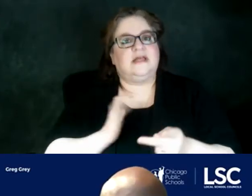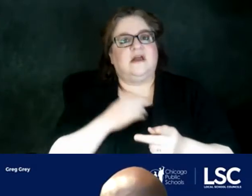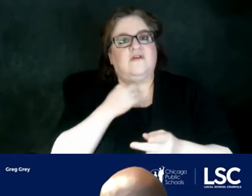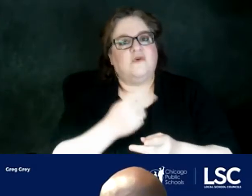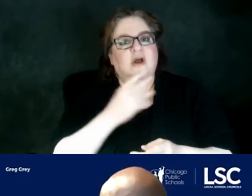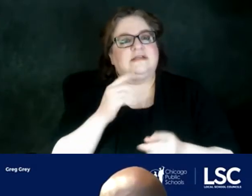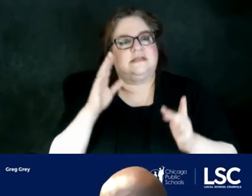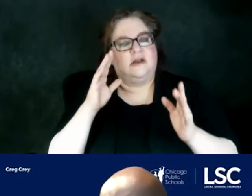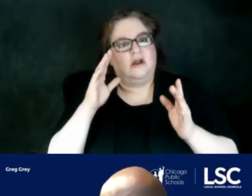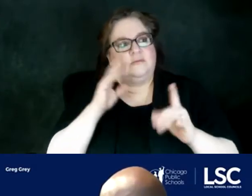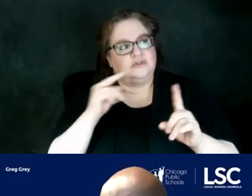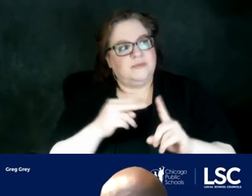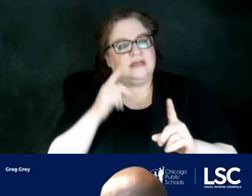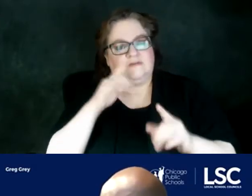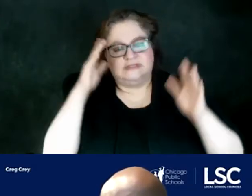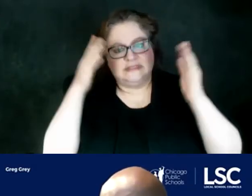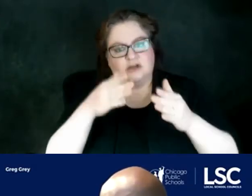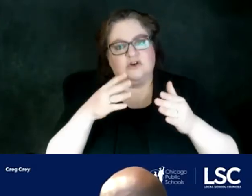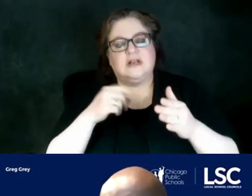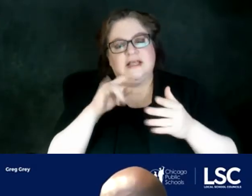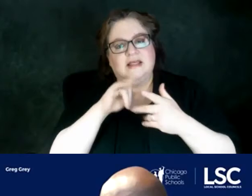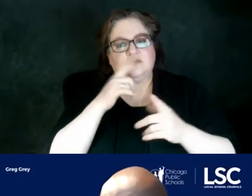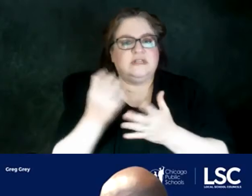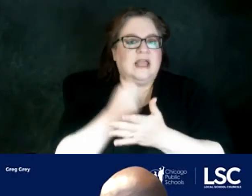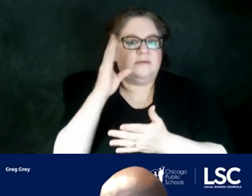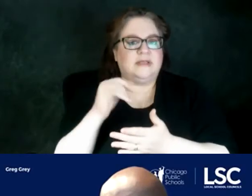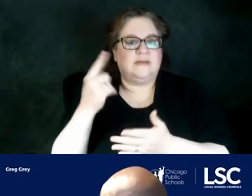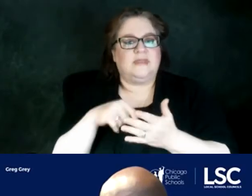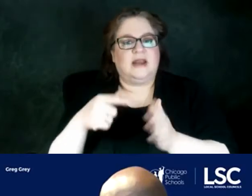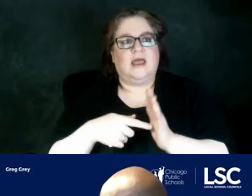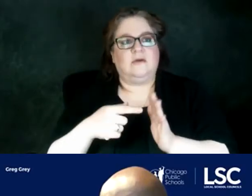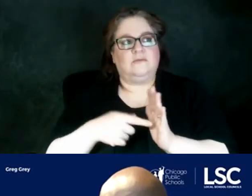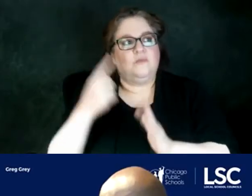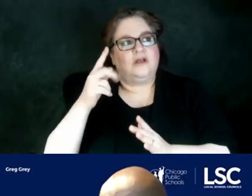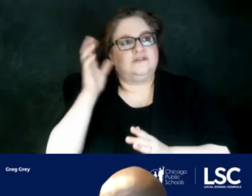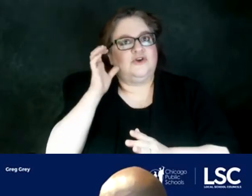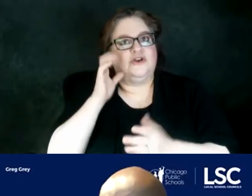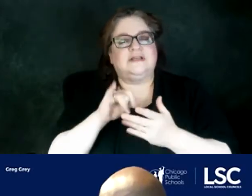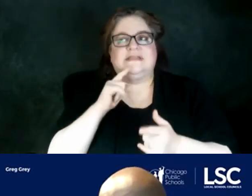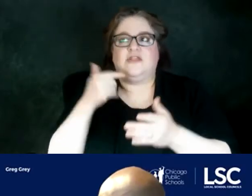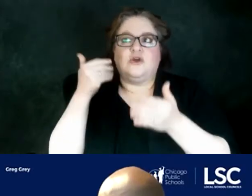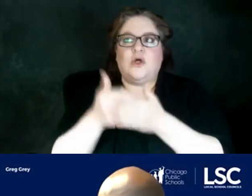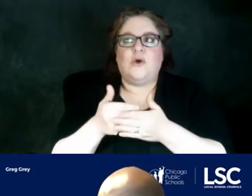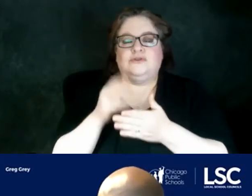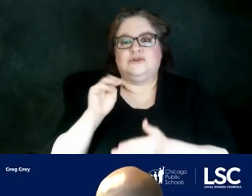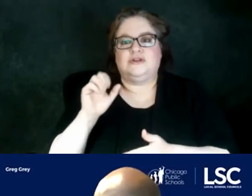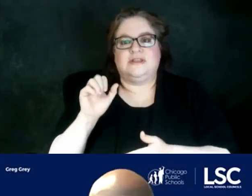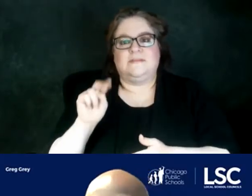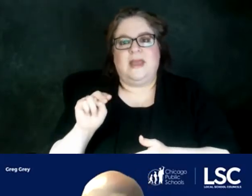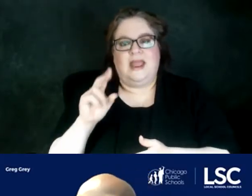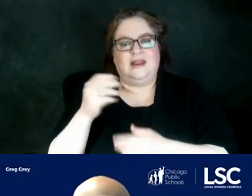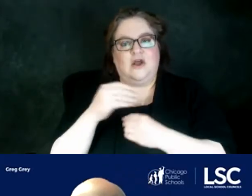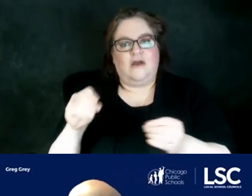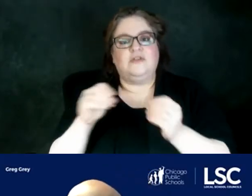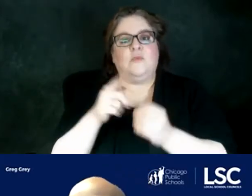kind of centered. I think it's kind of captured by something interesting I once heard, that is kind of the closer to the main office you are, the more you know